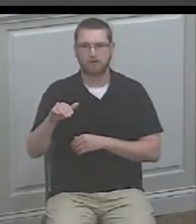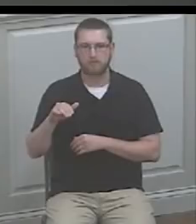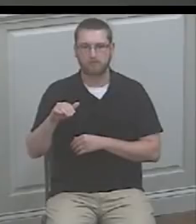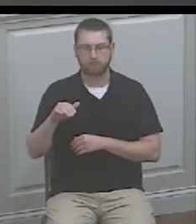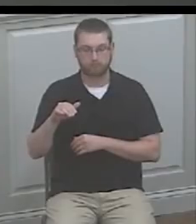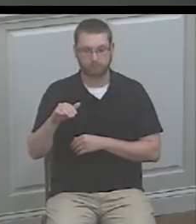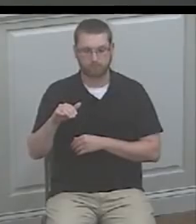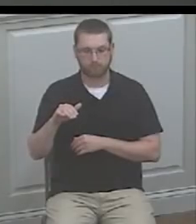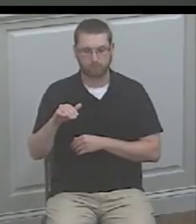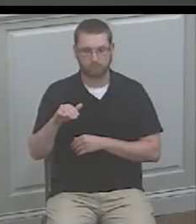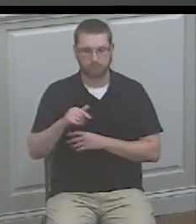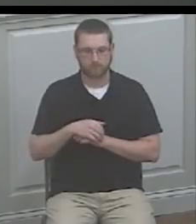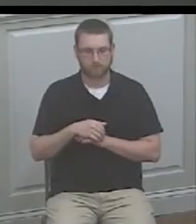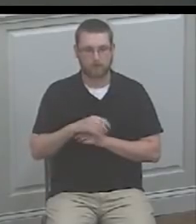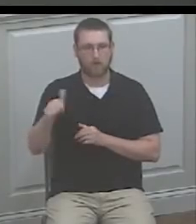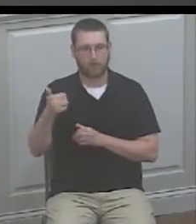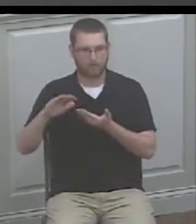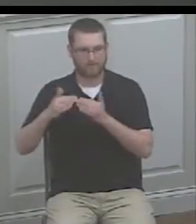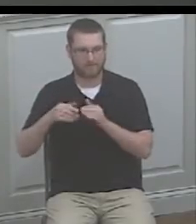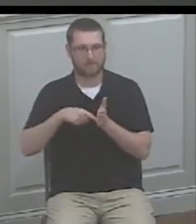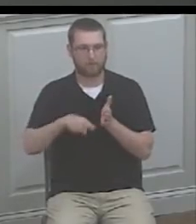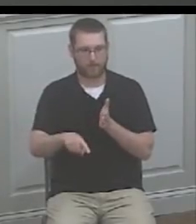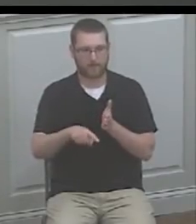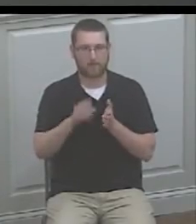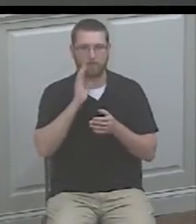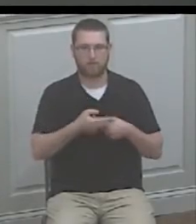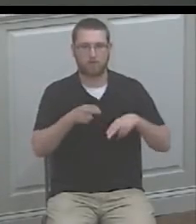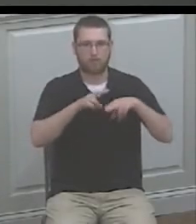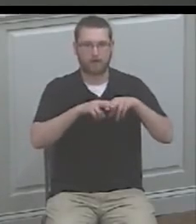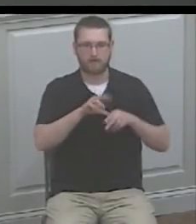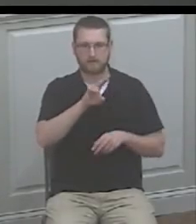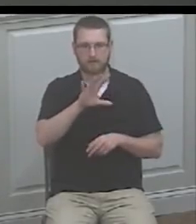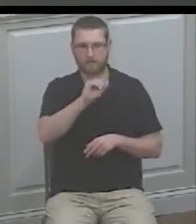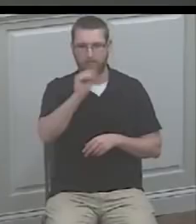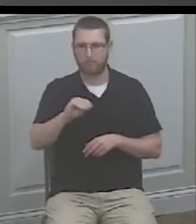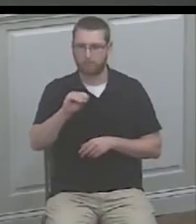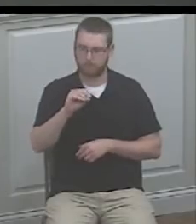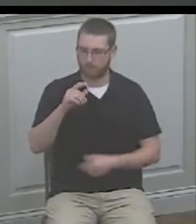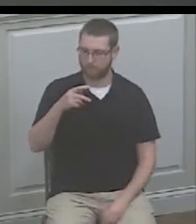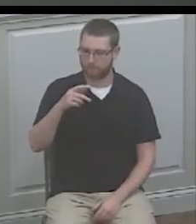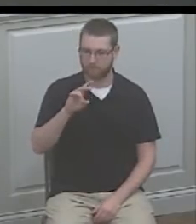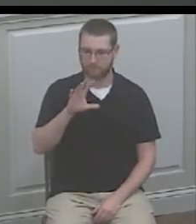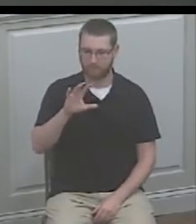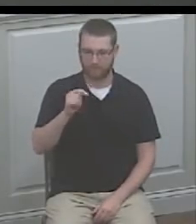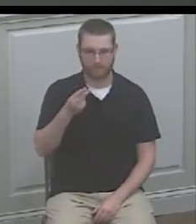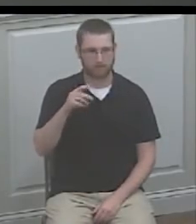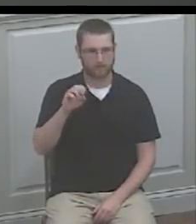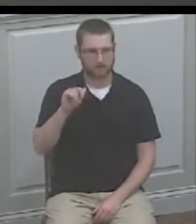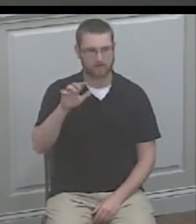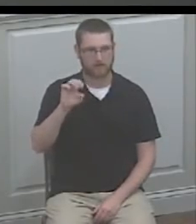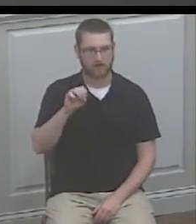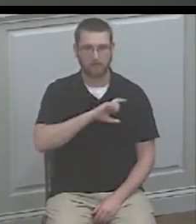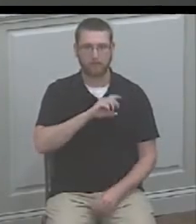relative salaries paid by comparable cities, and this will raise them into the 75th percentile. So where does the police department fall? According to